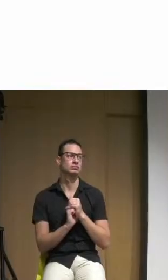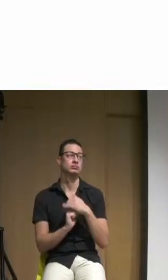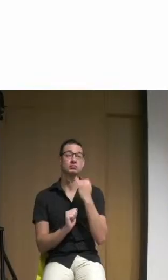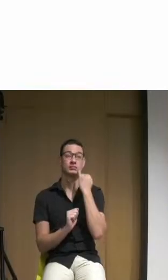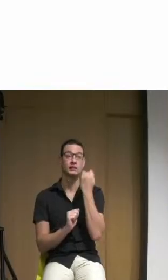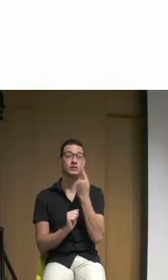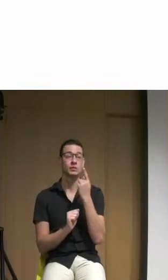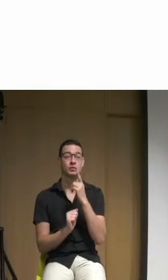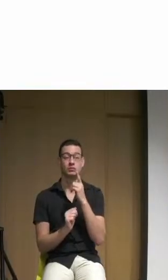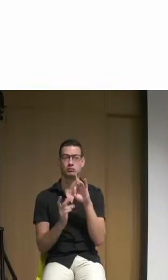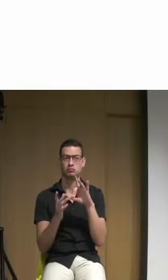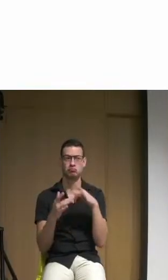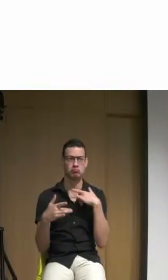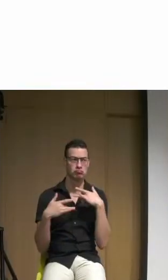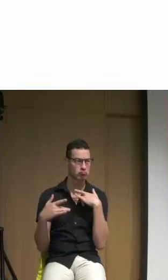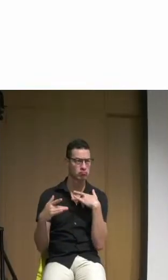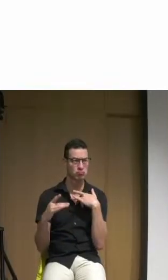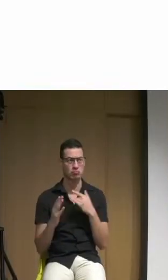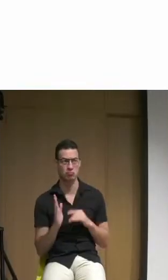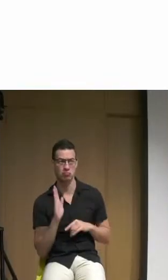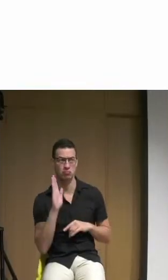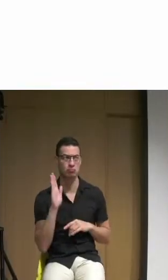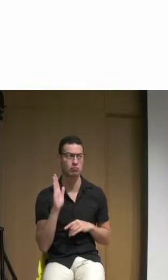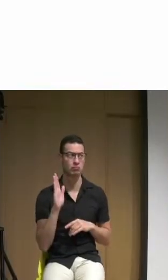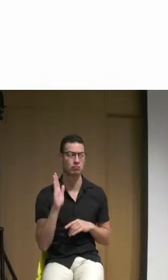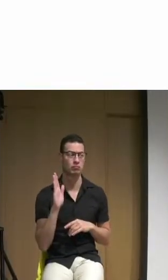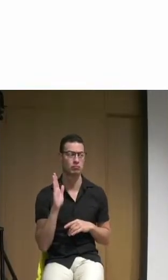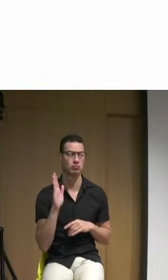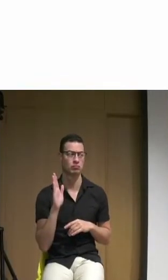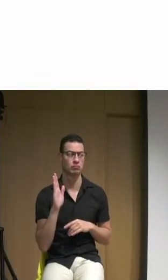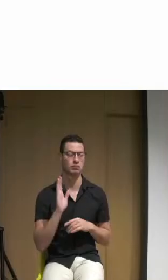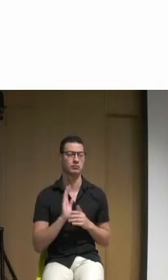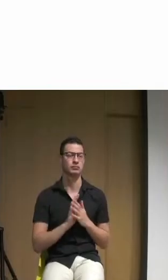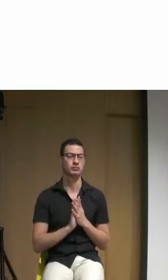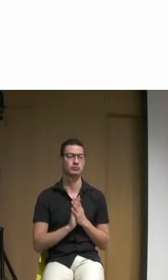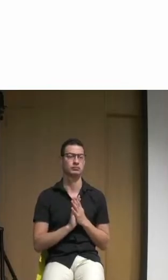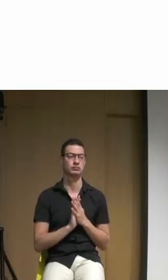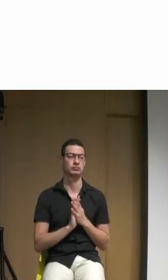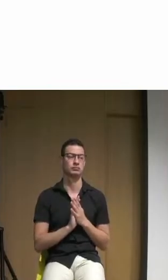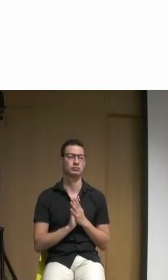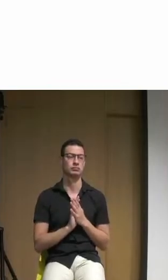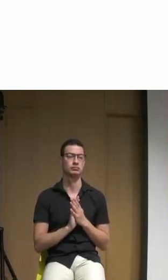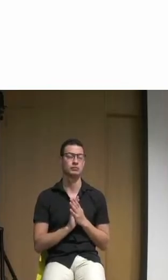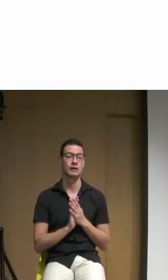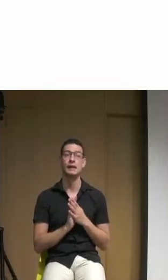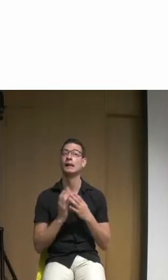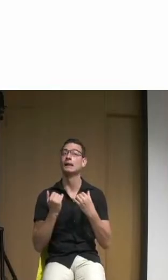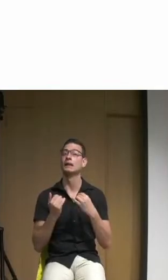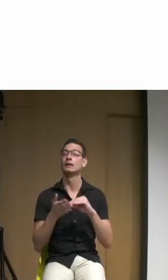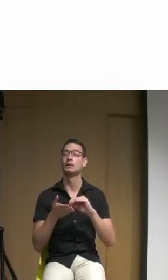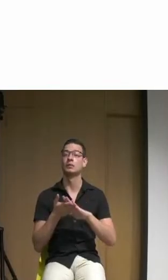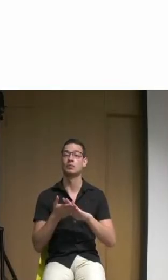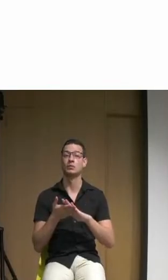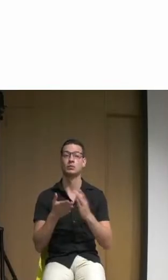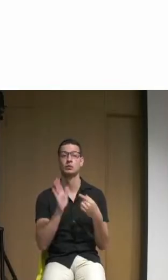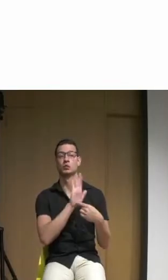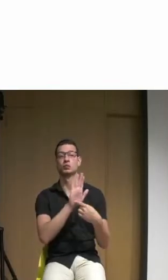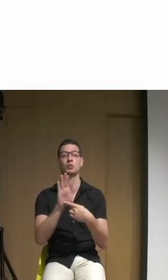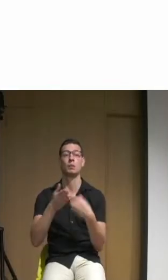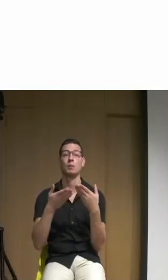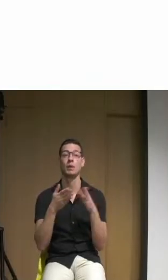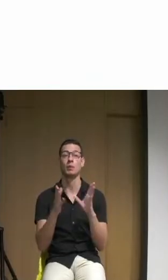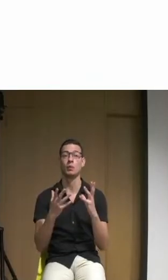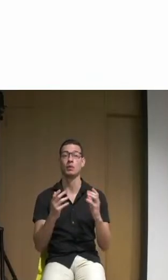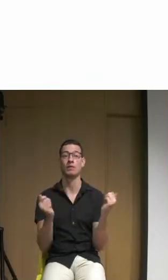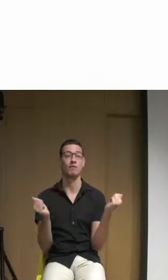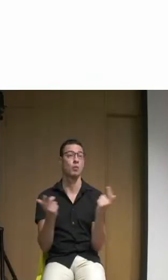concern that, concerning a document that will be presented publicly, and they wanted the commissioners,